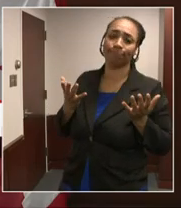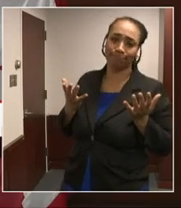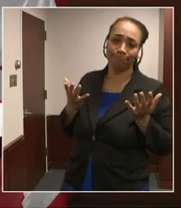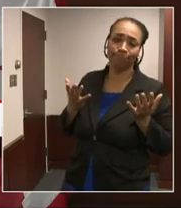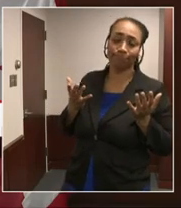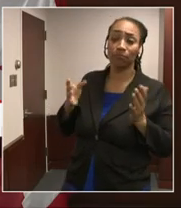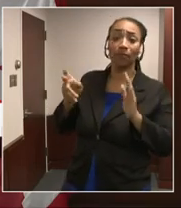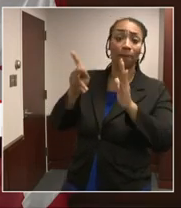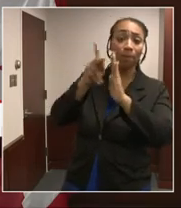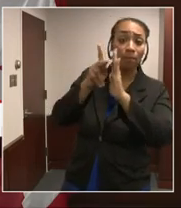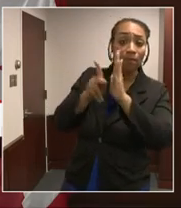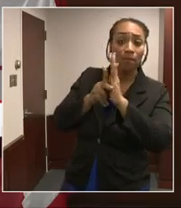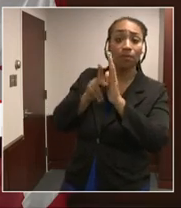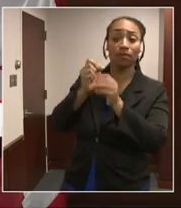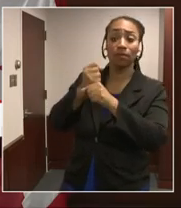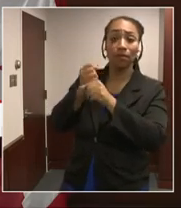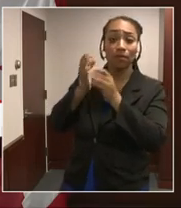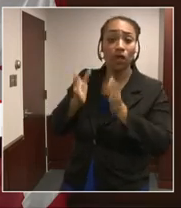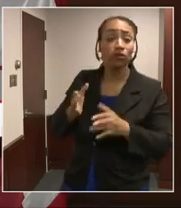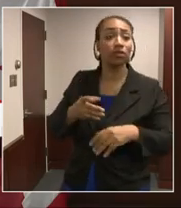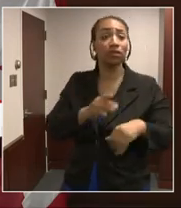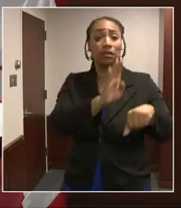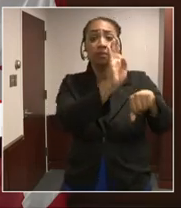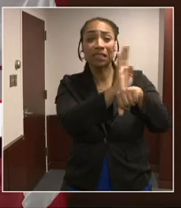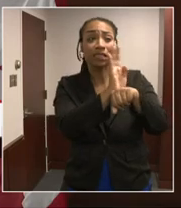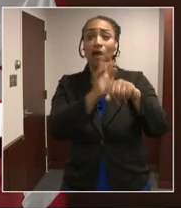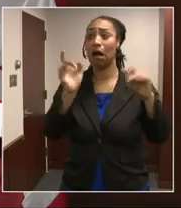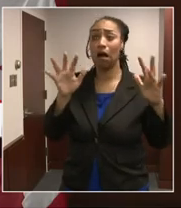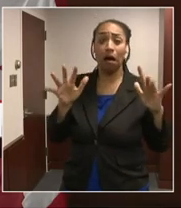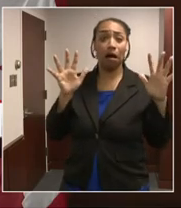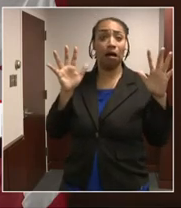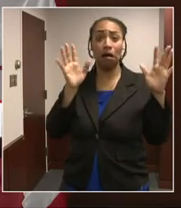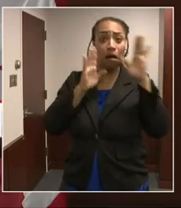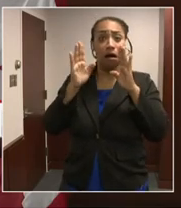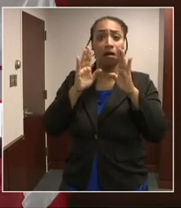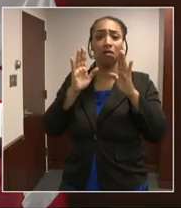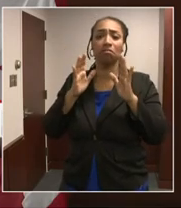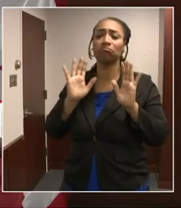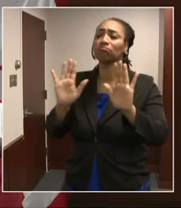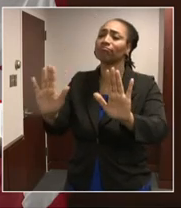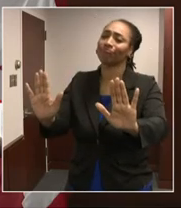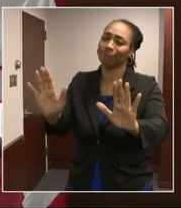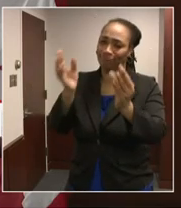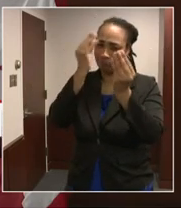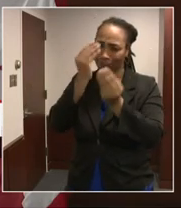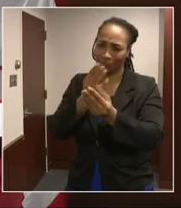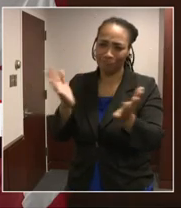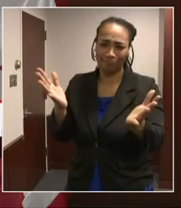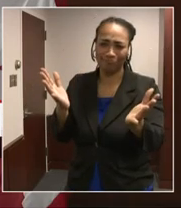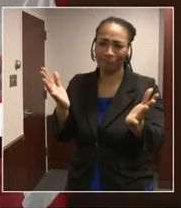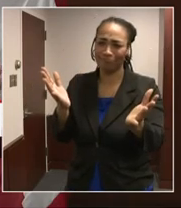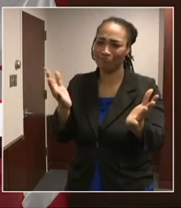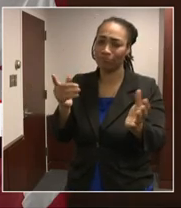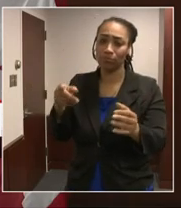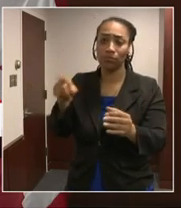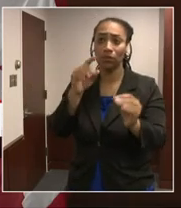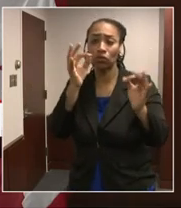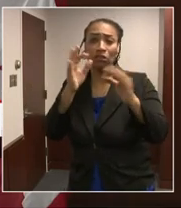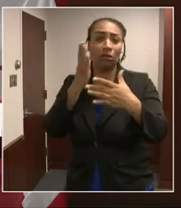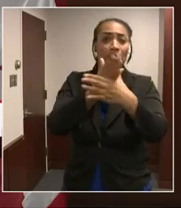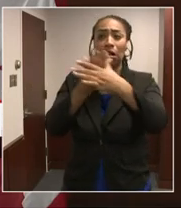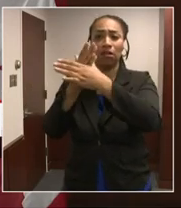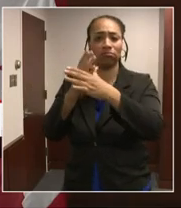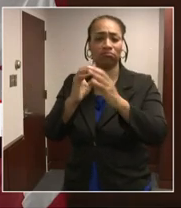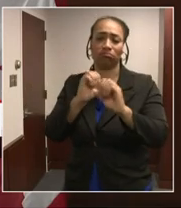businesses anxious. And that's just an unnecessary distraction. So we want to, as I've said,